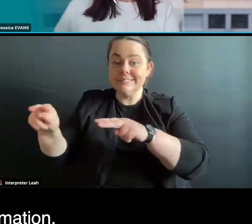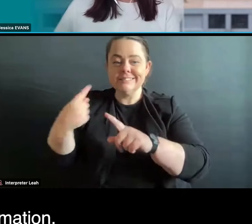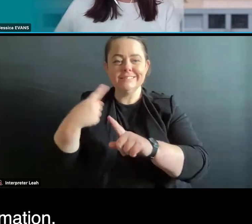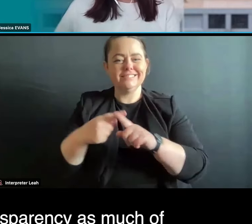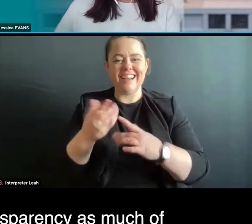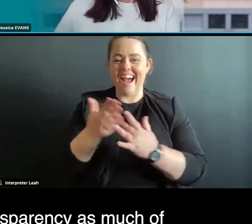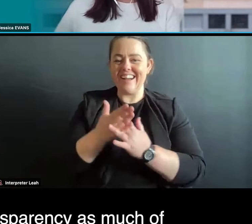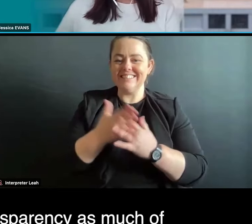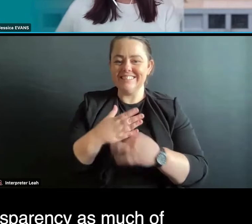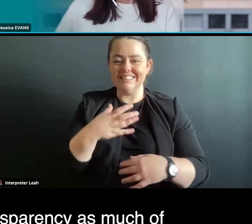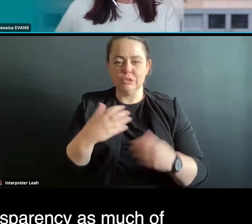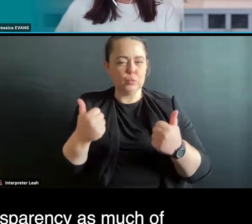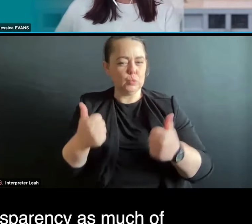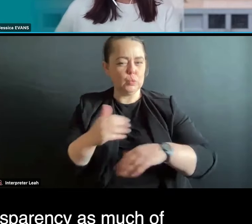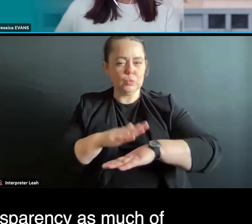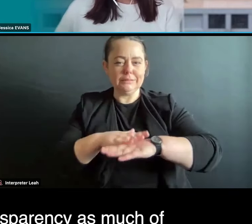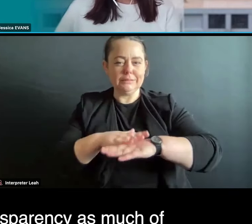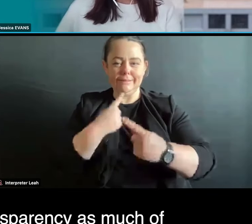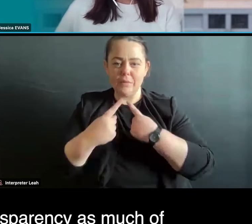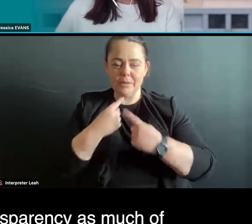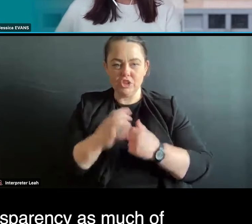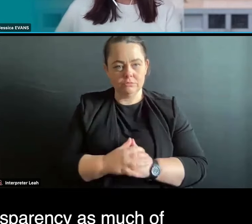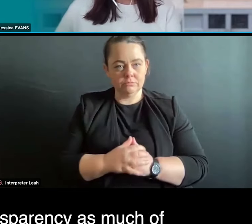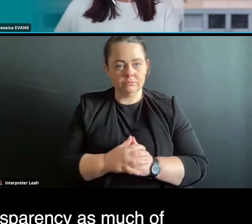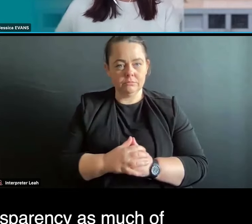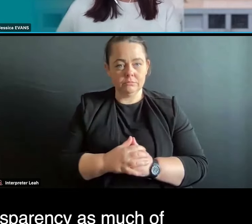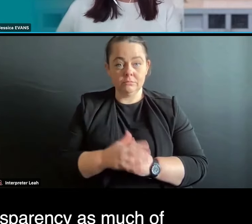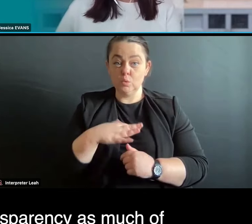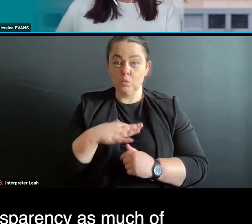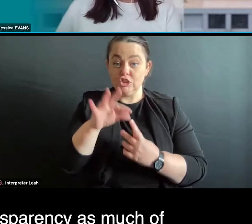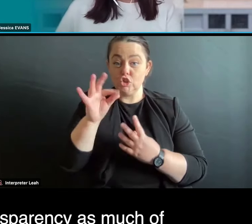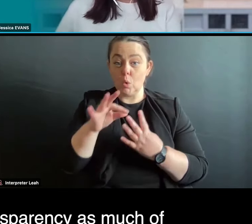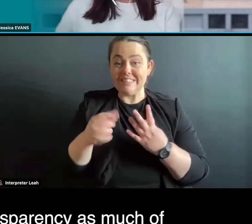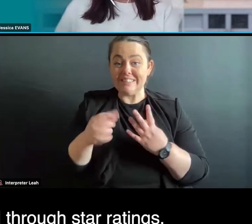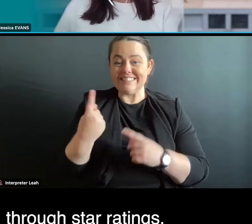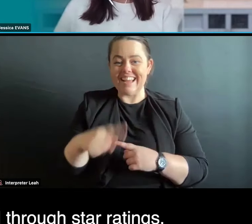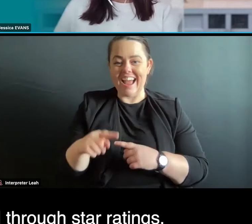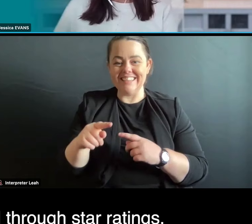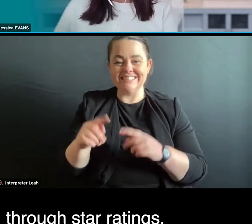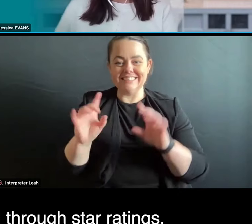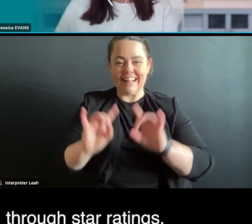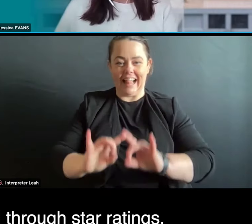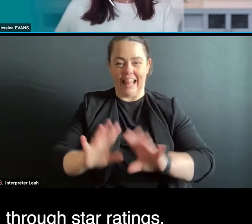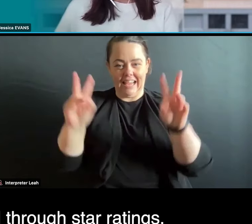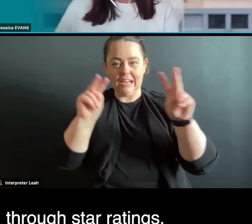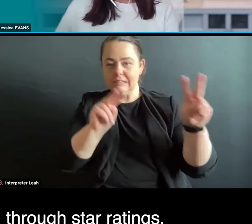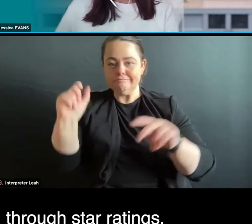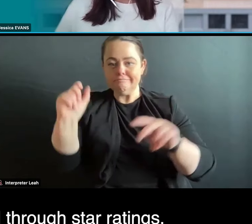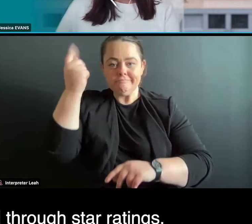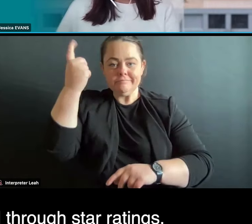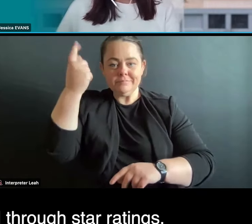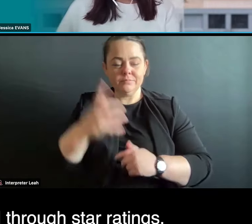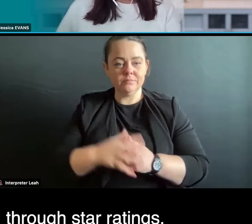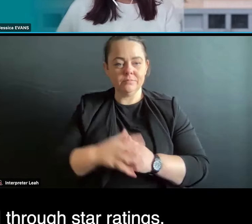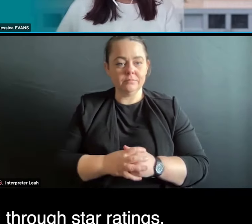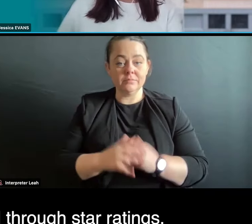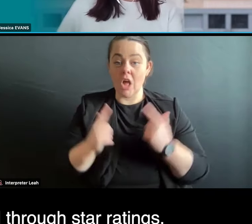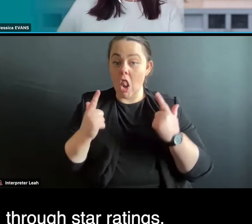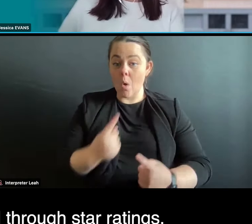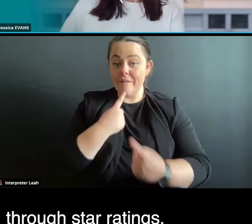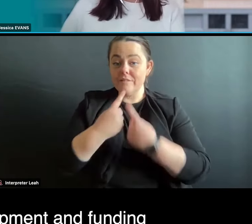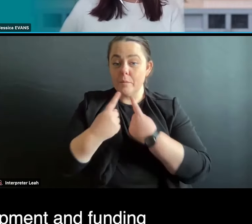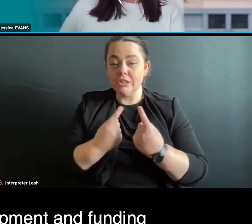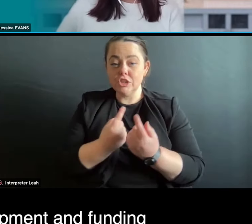information. It will help with choice and transparency, as much of the information will be reported through star